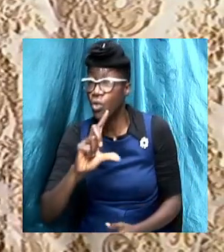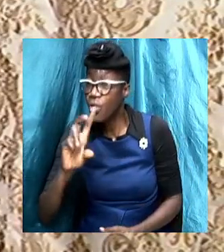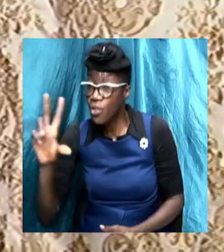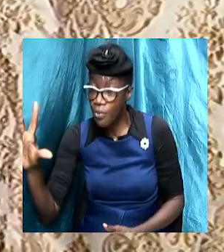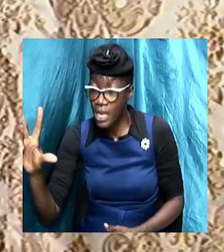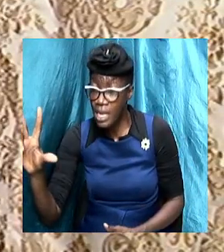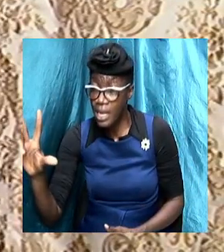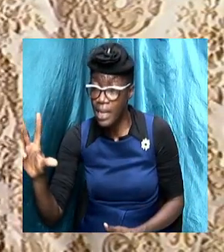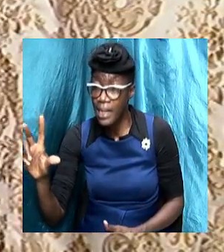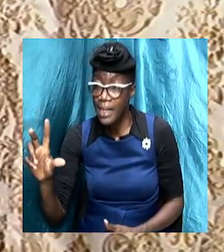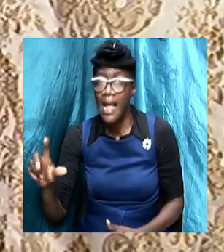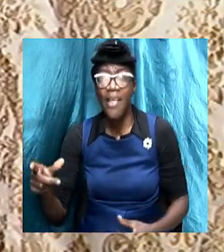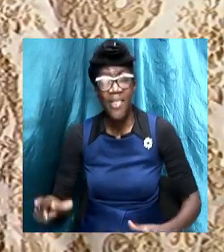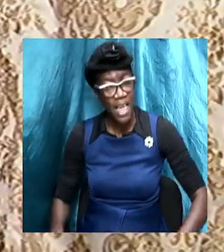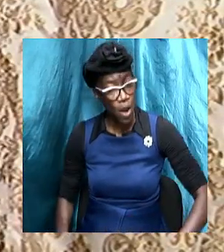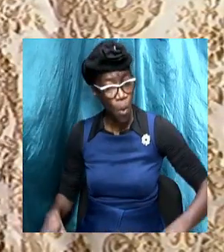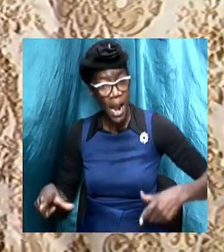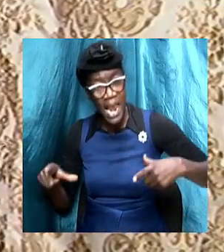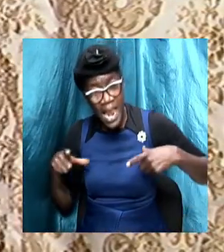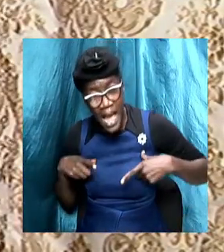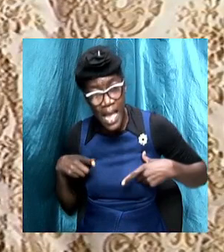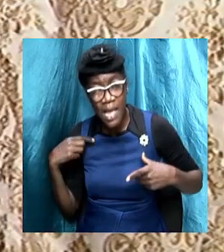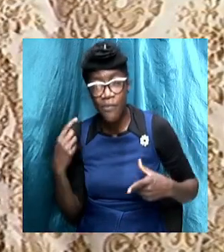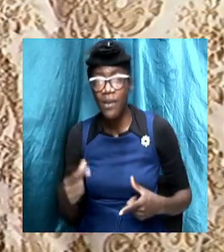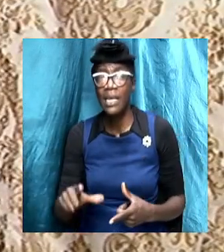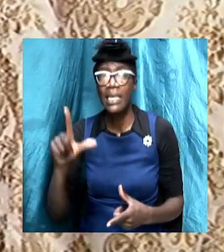3, verses 10.